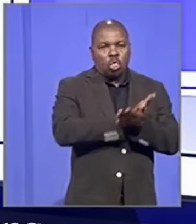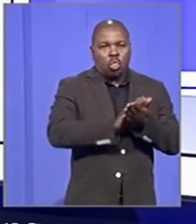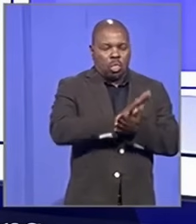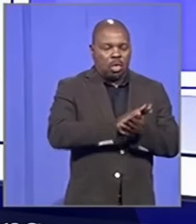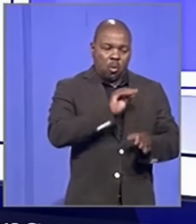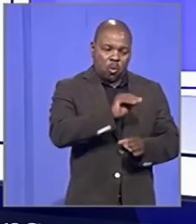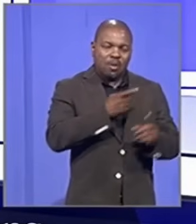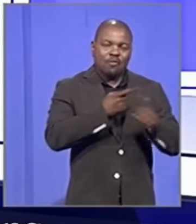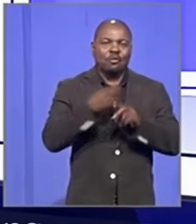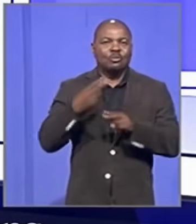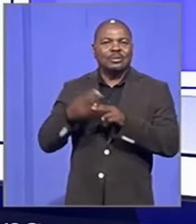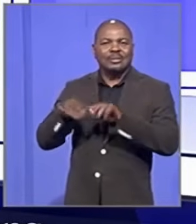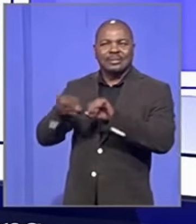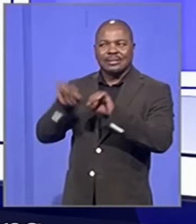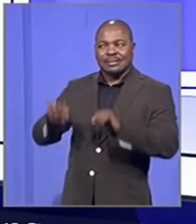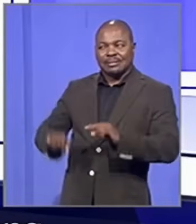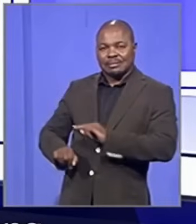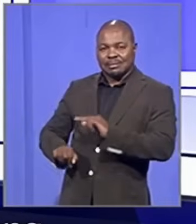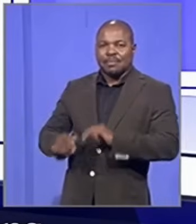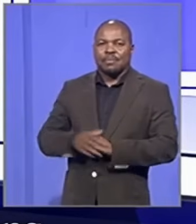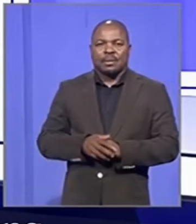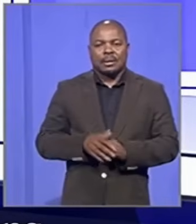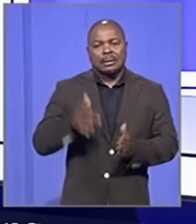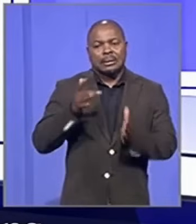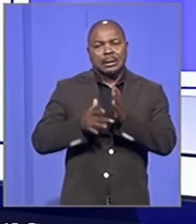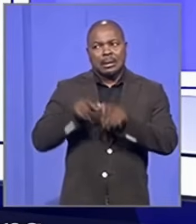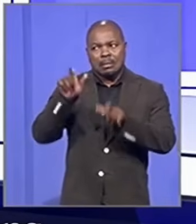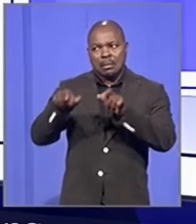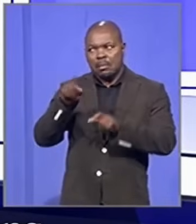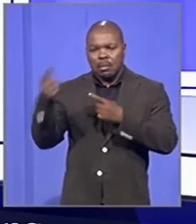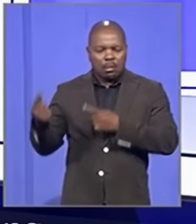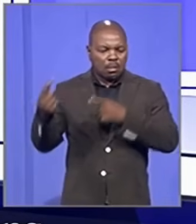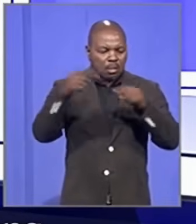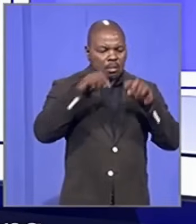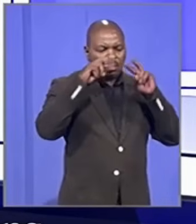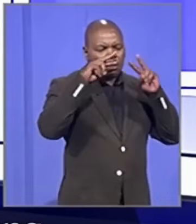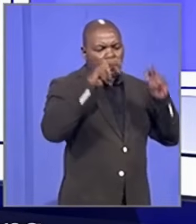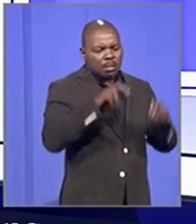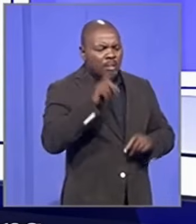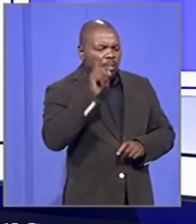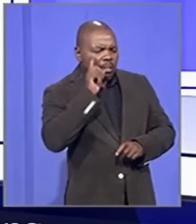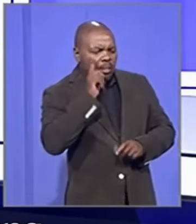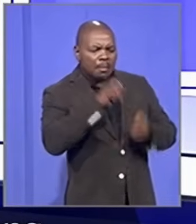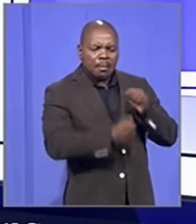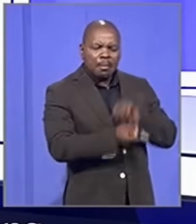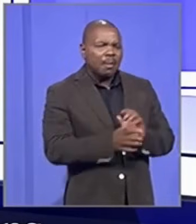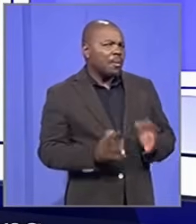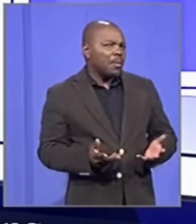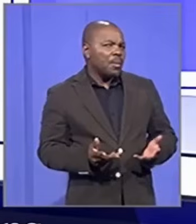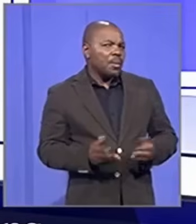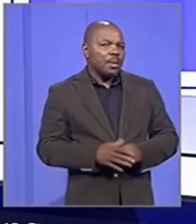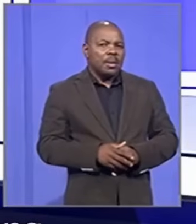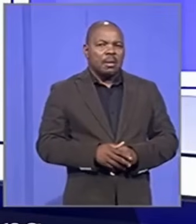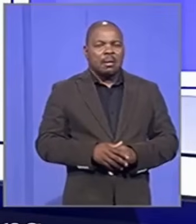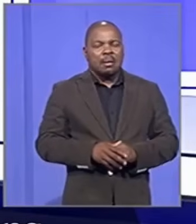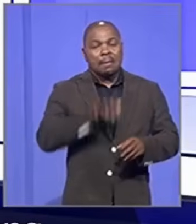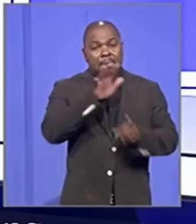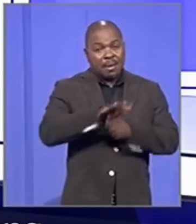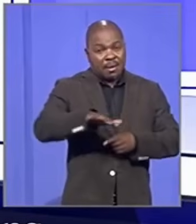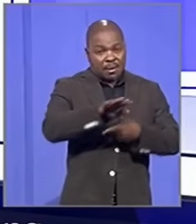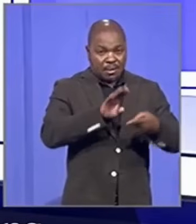a kellatšhila go tšwa mothopong o mongwe. Borastegeniki ba thomile ka dinyakišišo go hlata seo se bakilego bothata bjoo. Ditikologo tšeo di